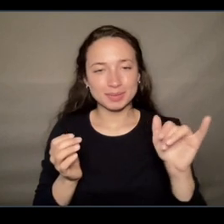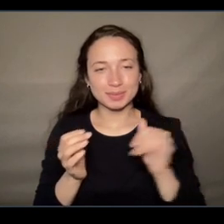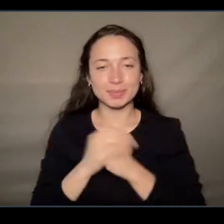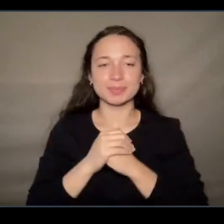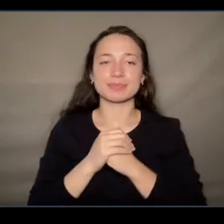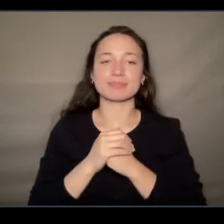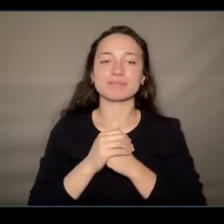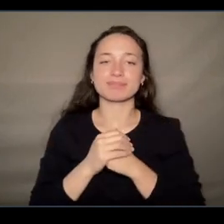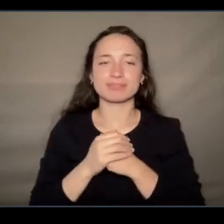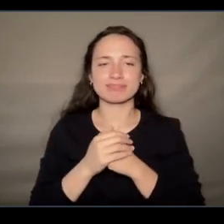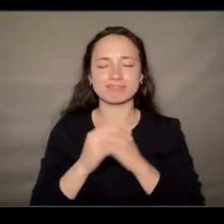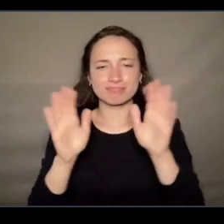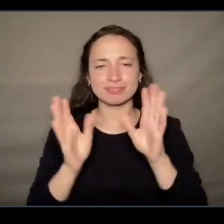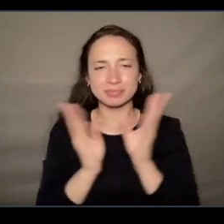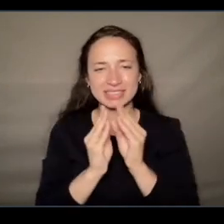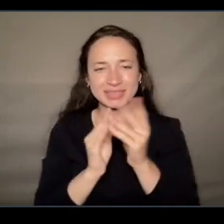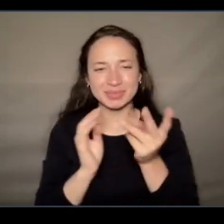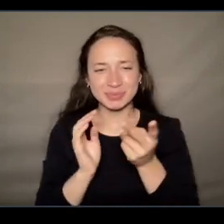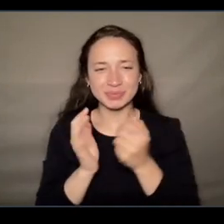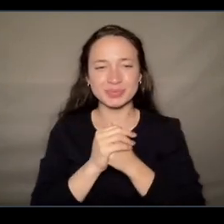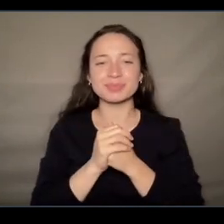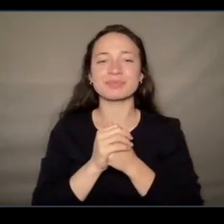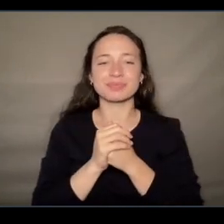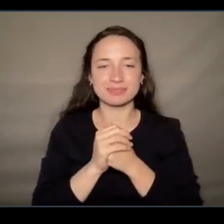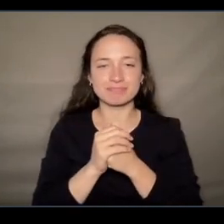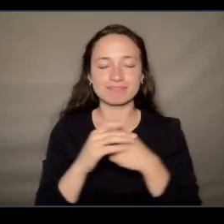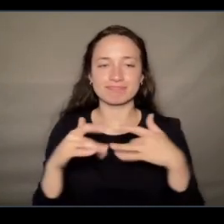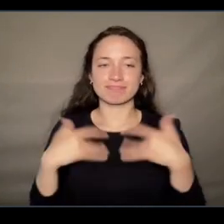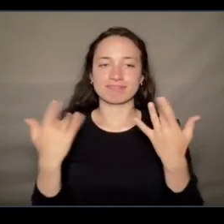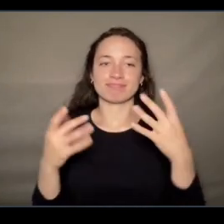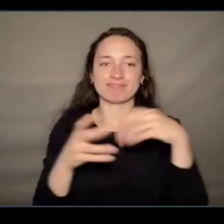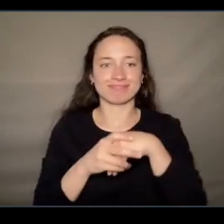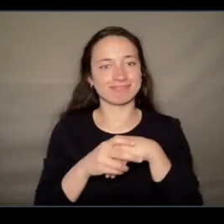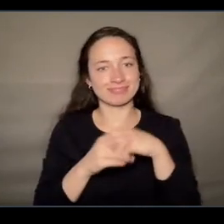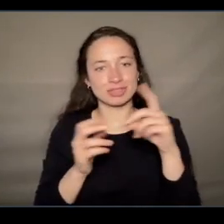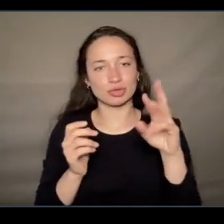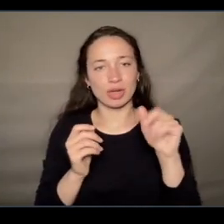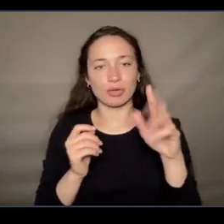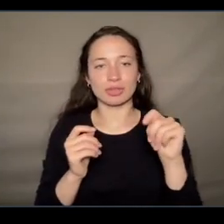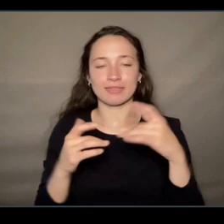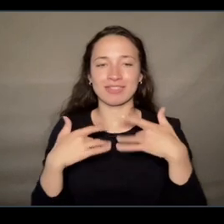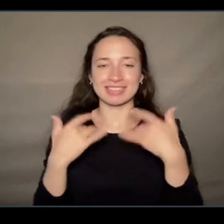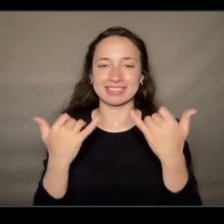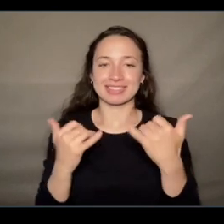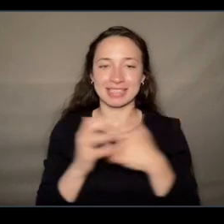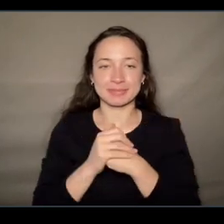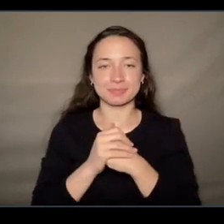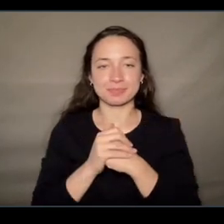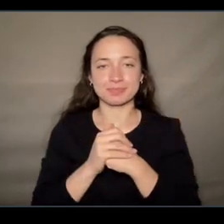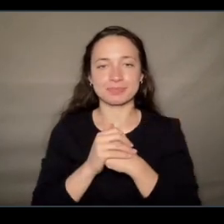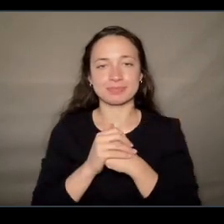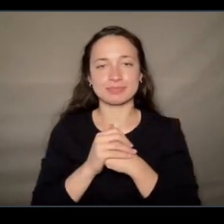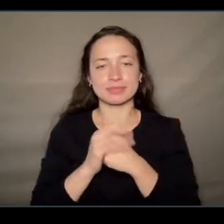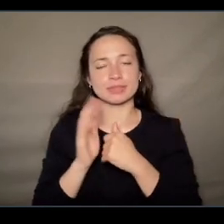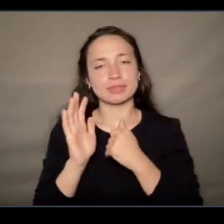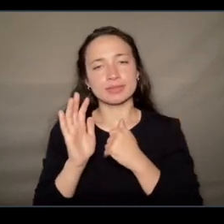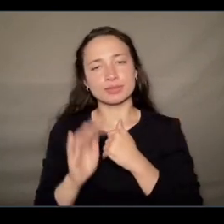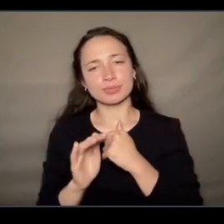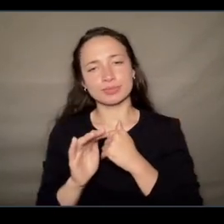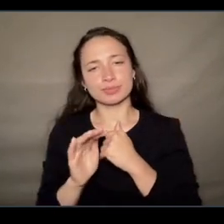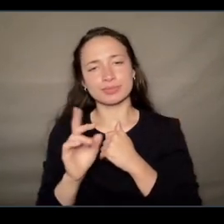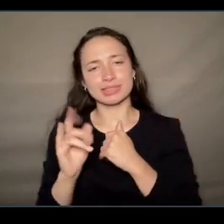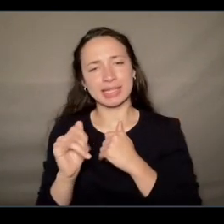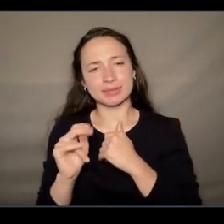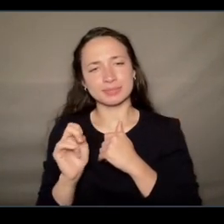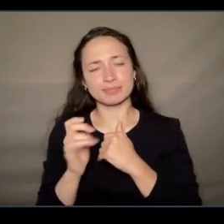also. It was great meeting you, Tom, and I'm glad to be in a Drake at Arts event today.